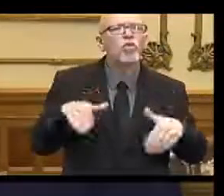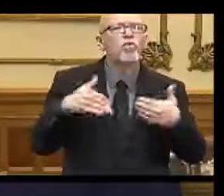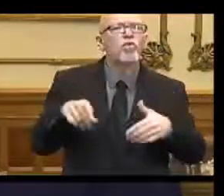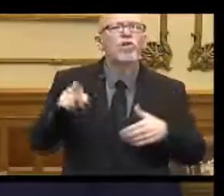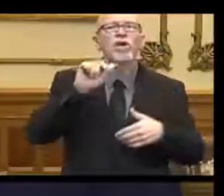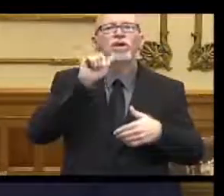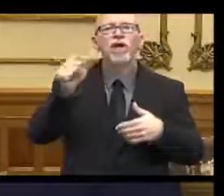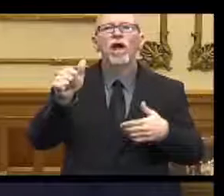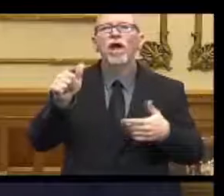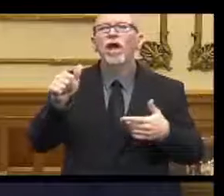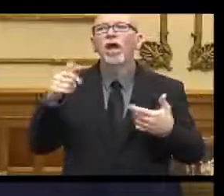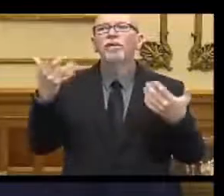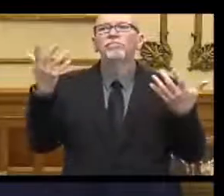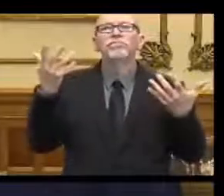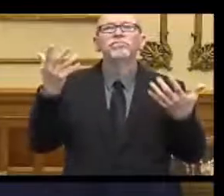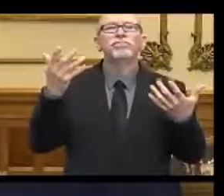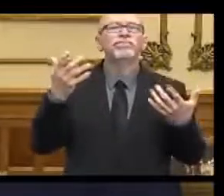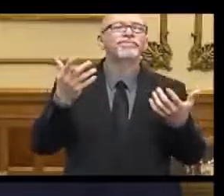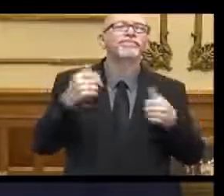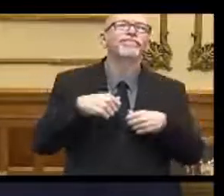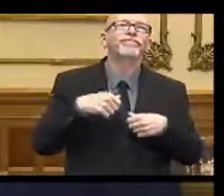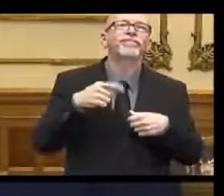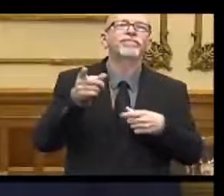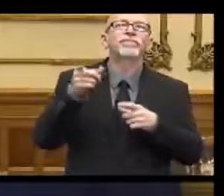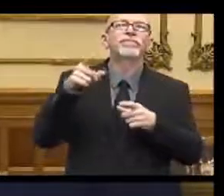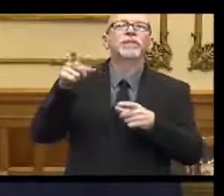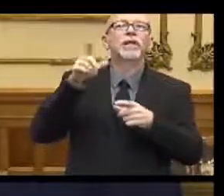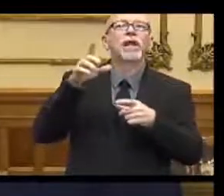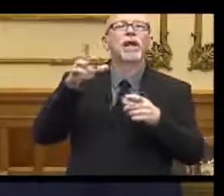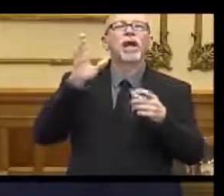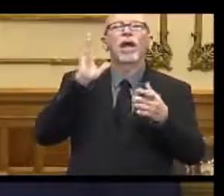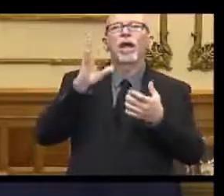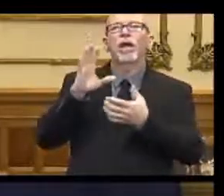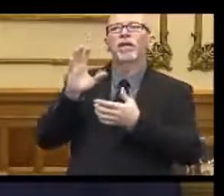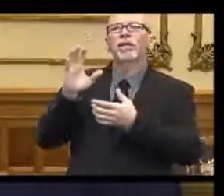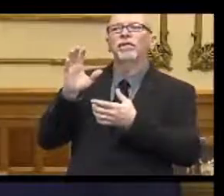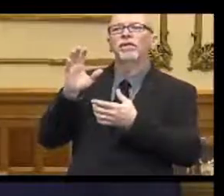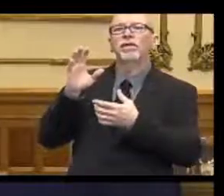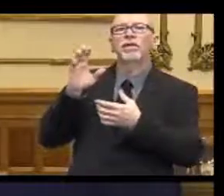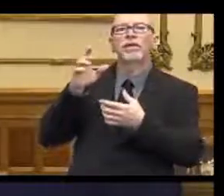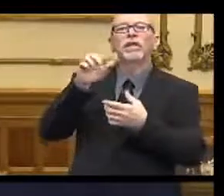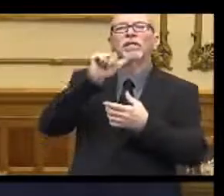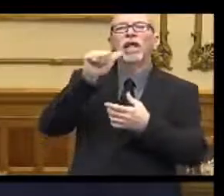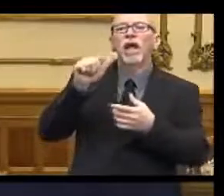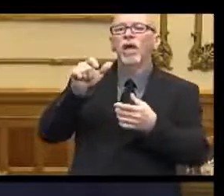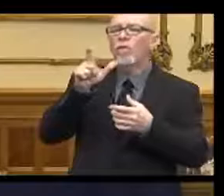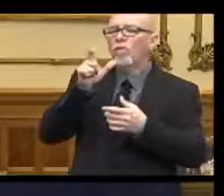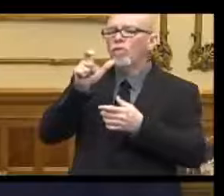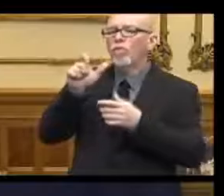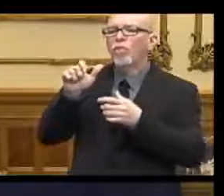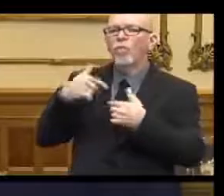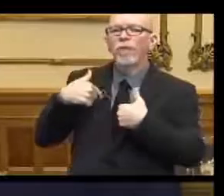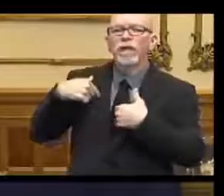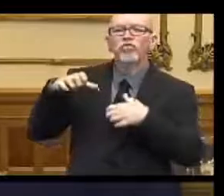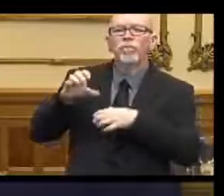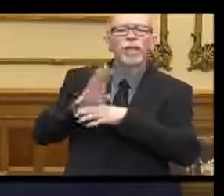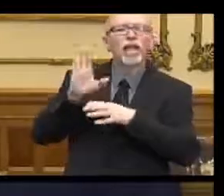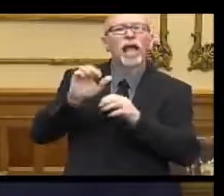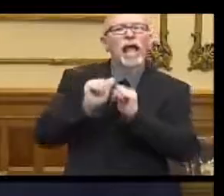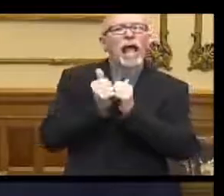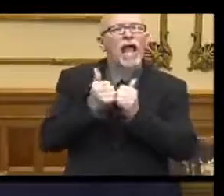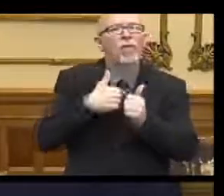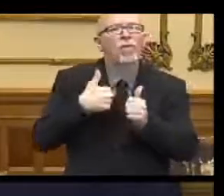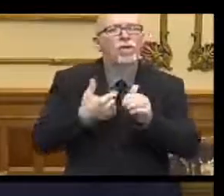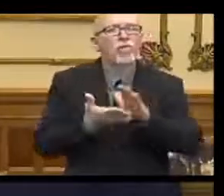or I should say, rather, moving away from the who does business to how we do business